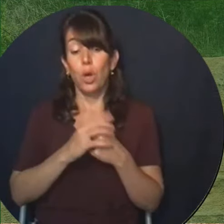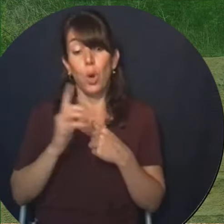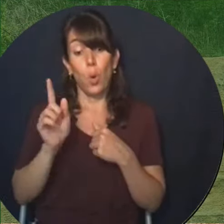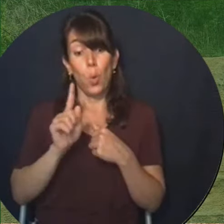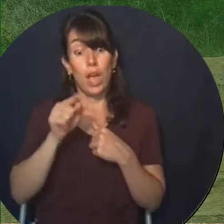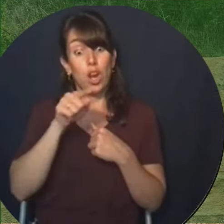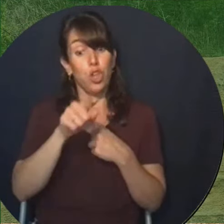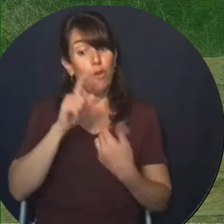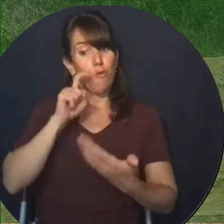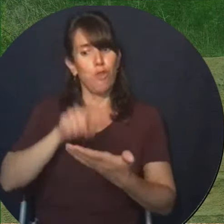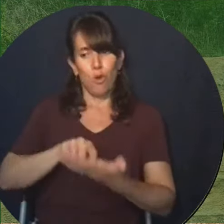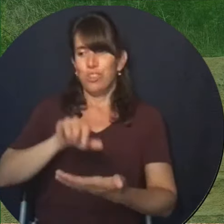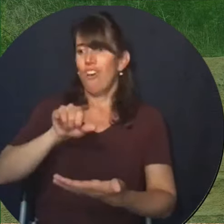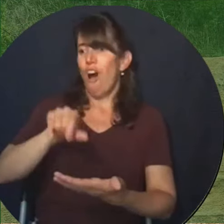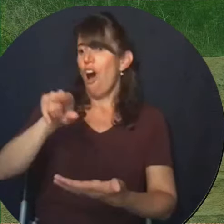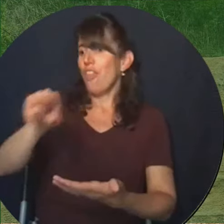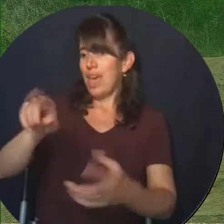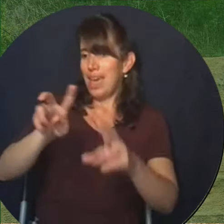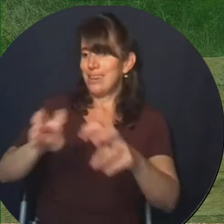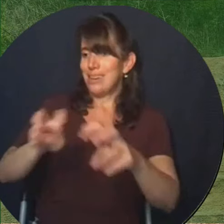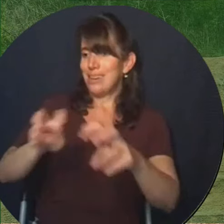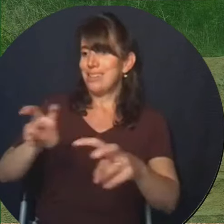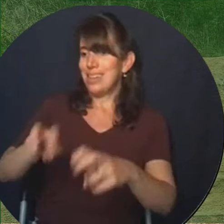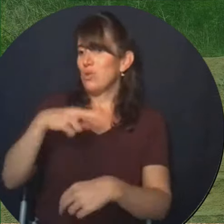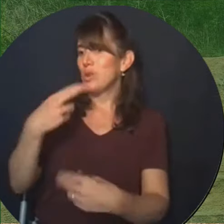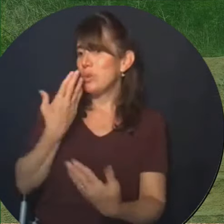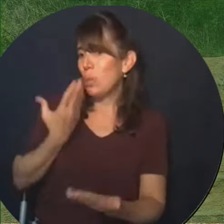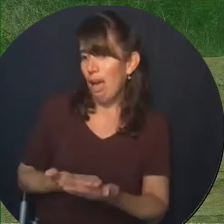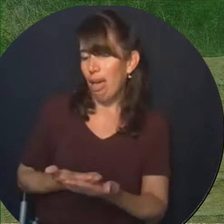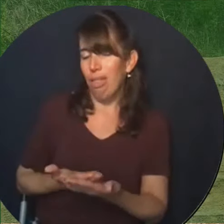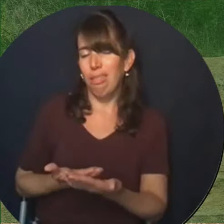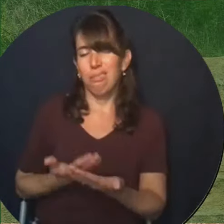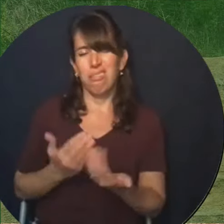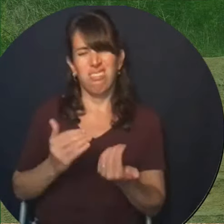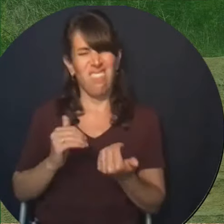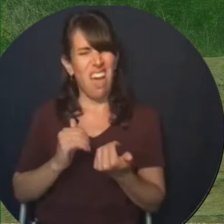or how the groups you're part of do that.